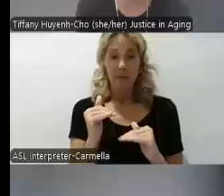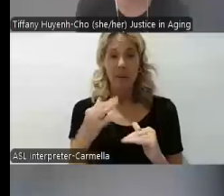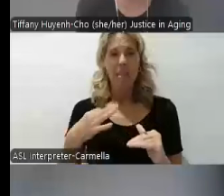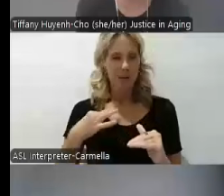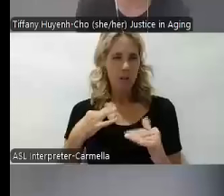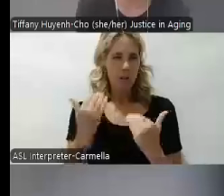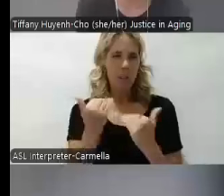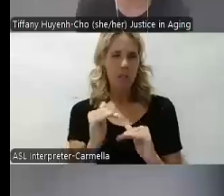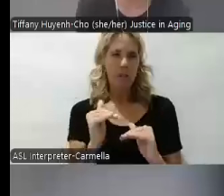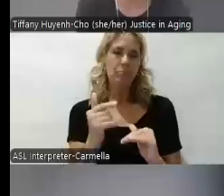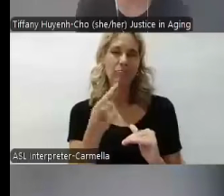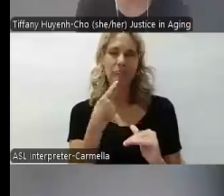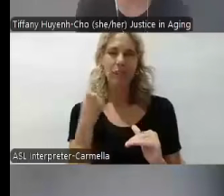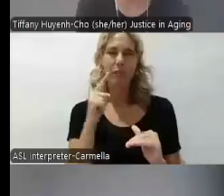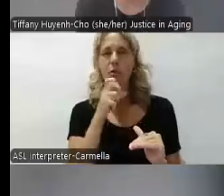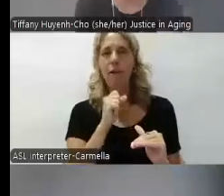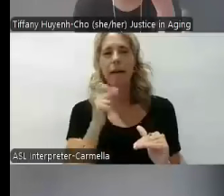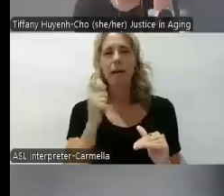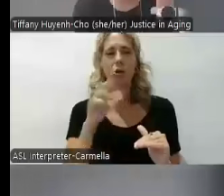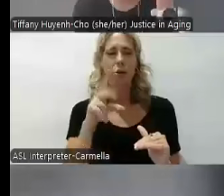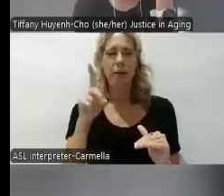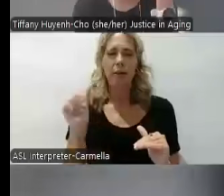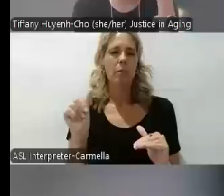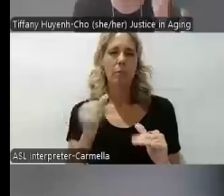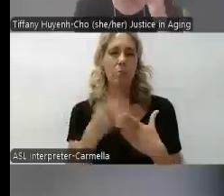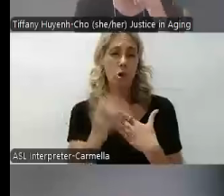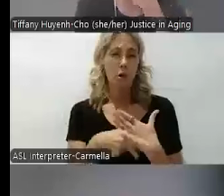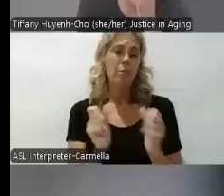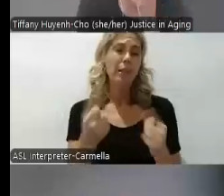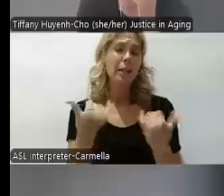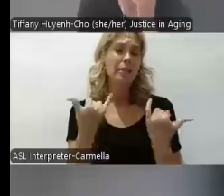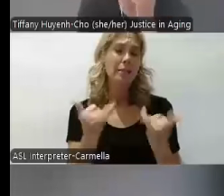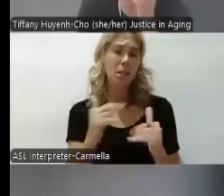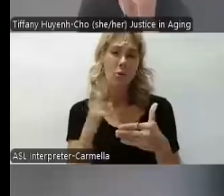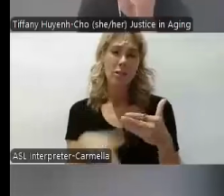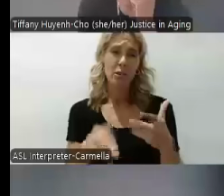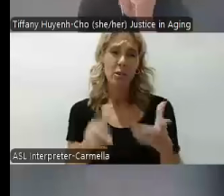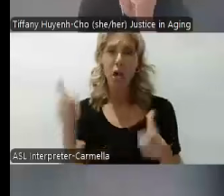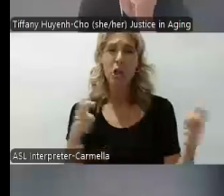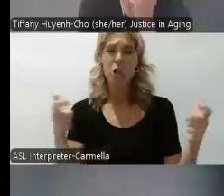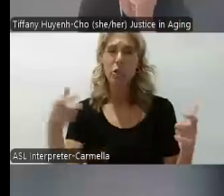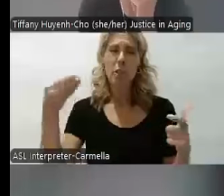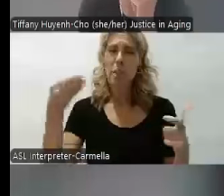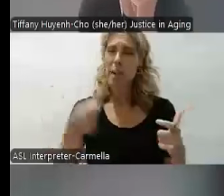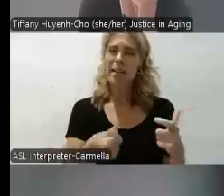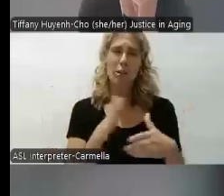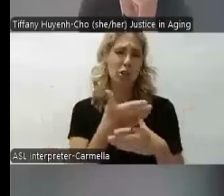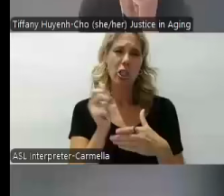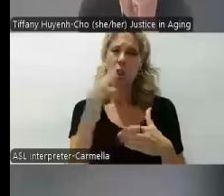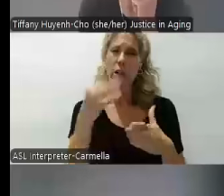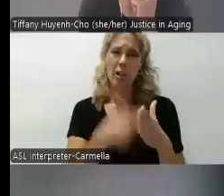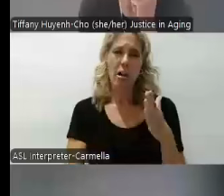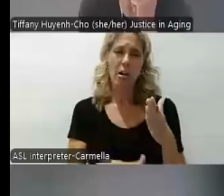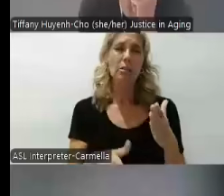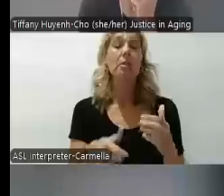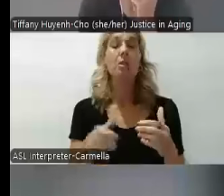eligibility limit, say, for an aged or disabled program, can still result in a really huge spend down or share of costs.